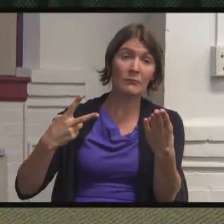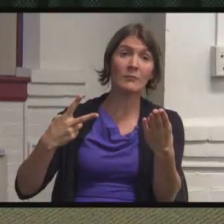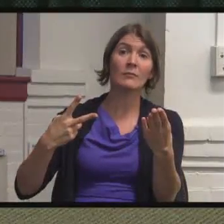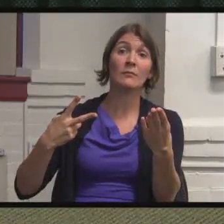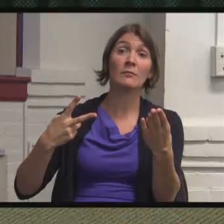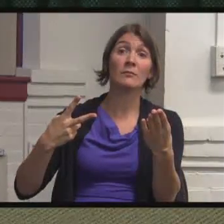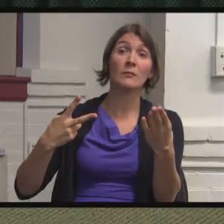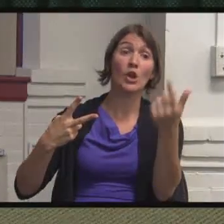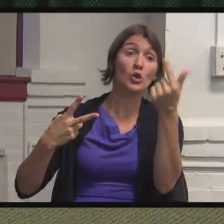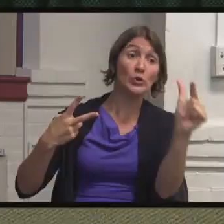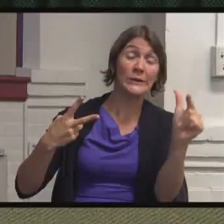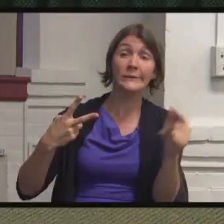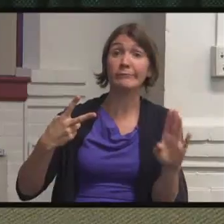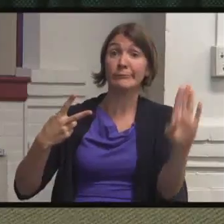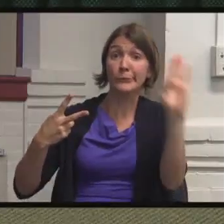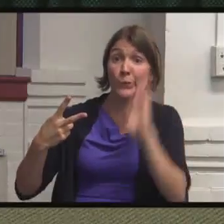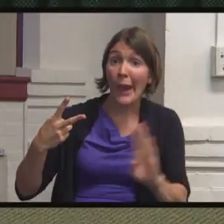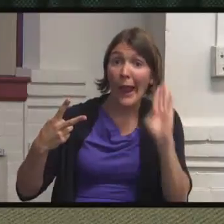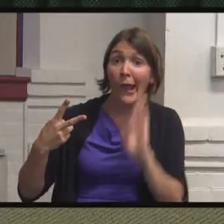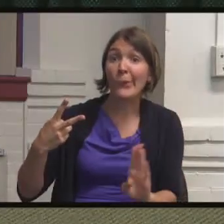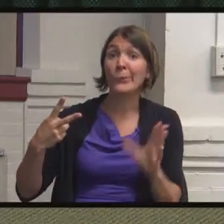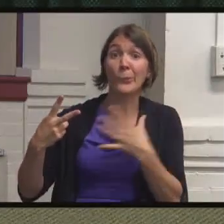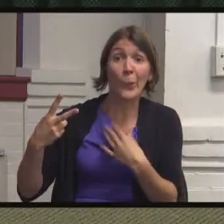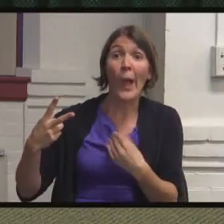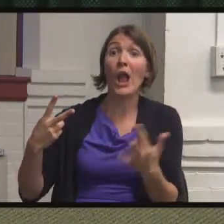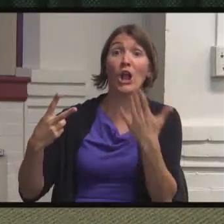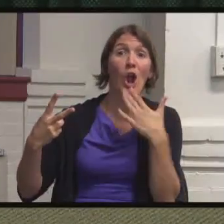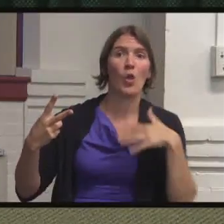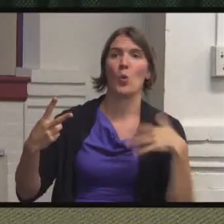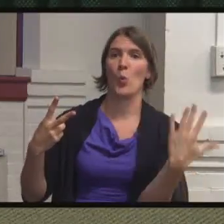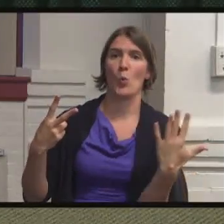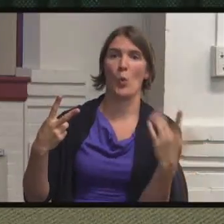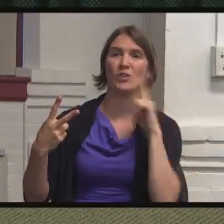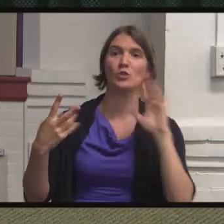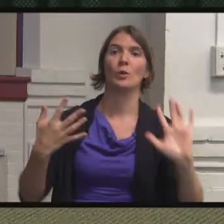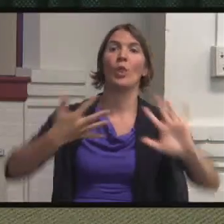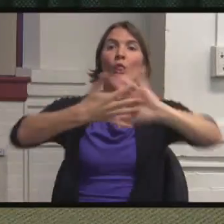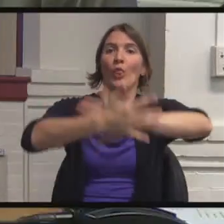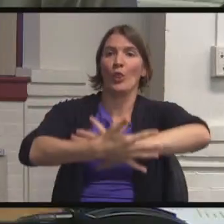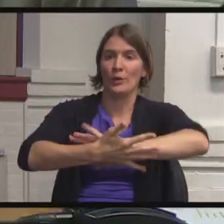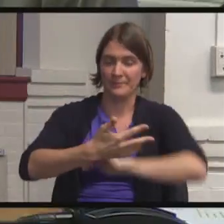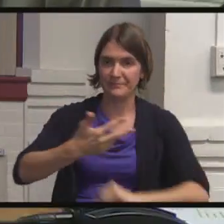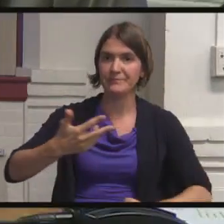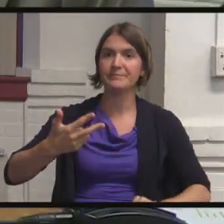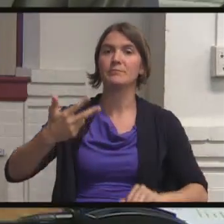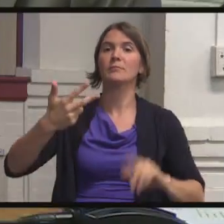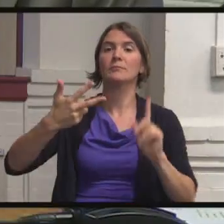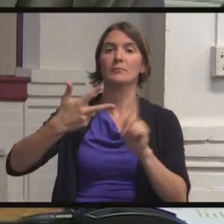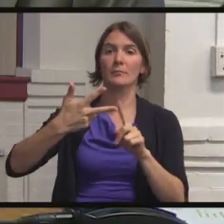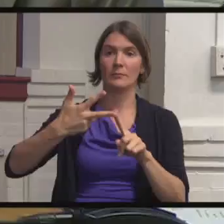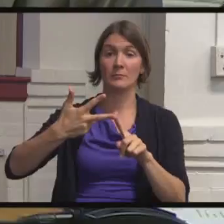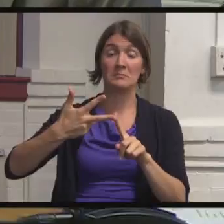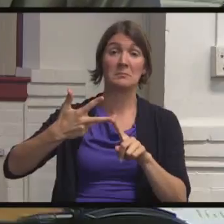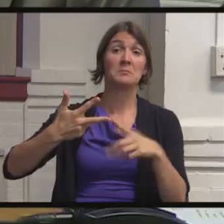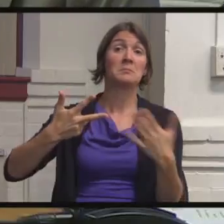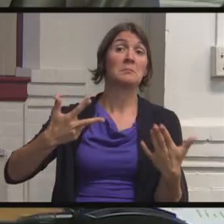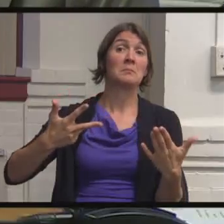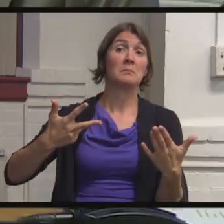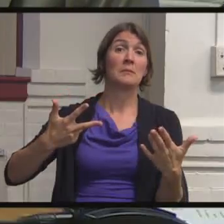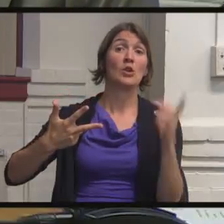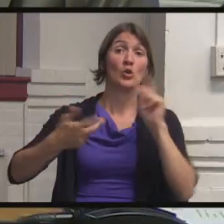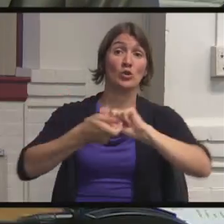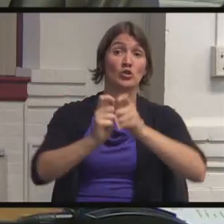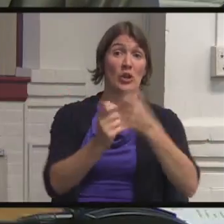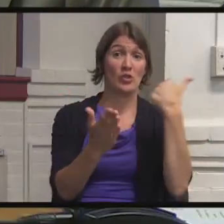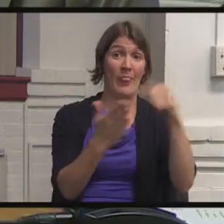it being a green or a brown pole to see if it fades better into the background. And then number three, we might consider amending the